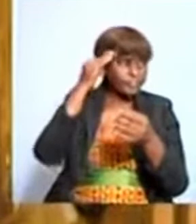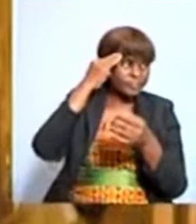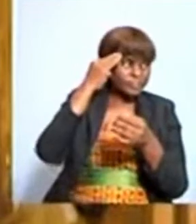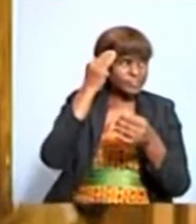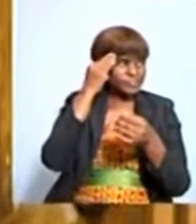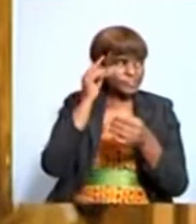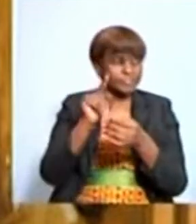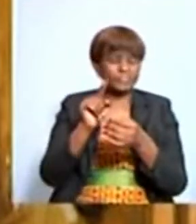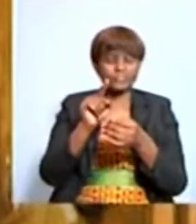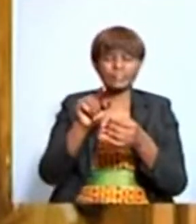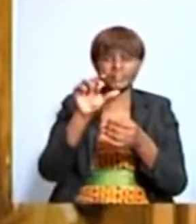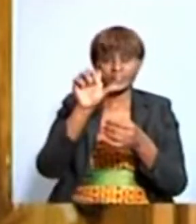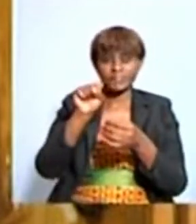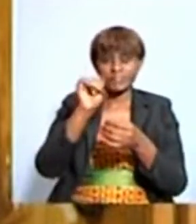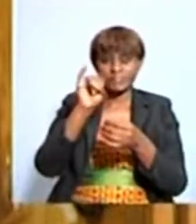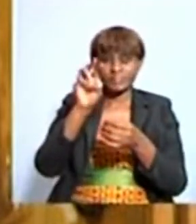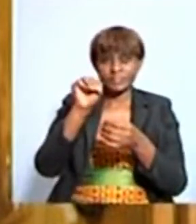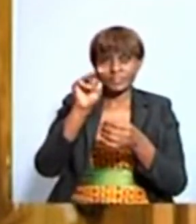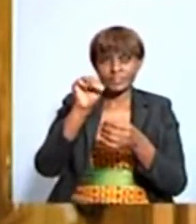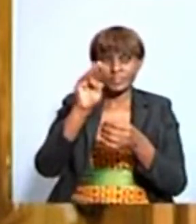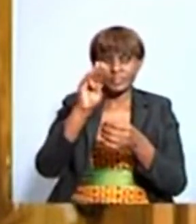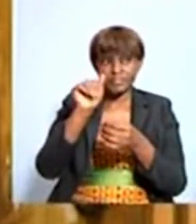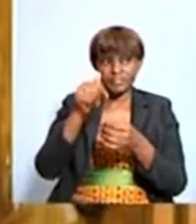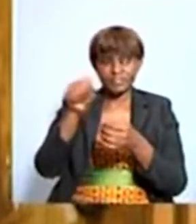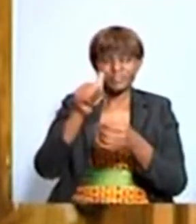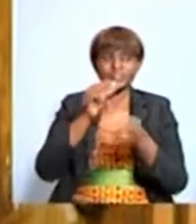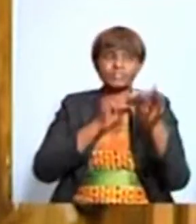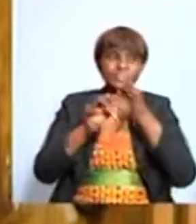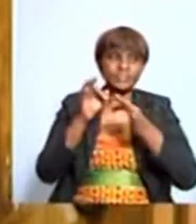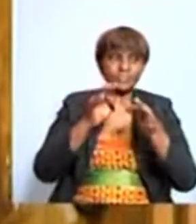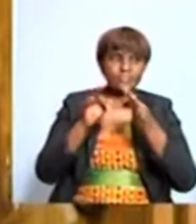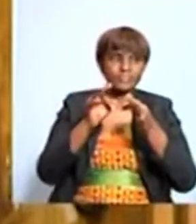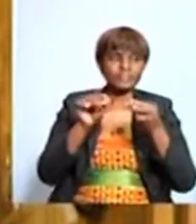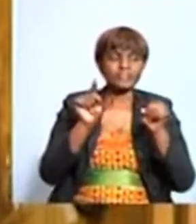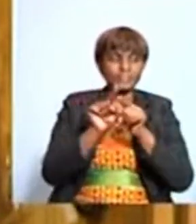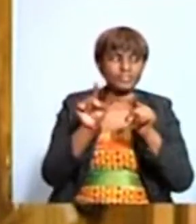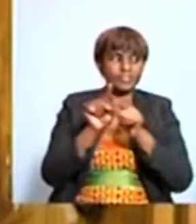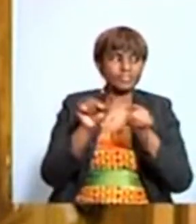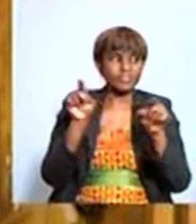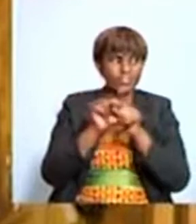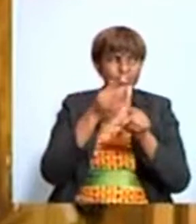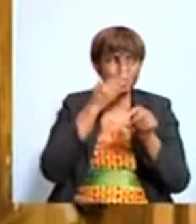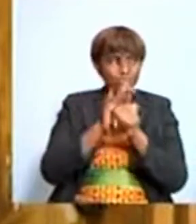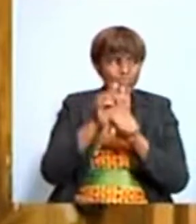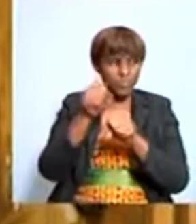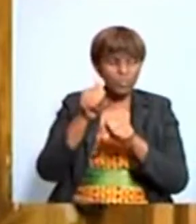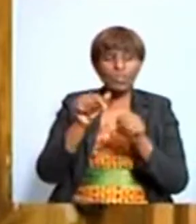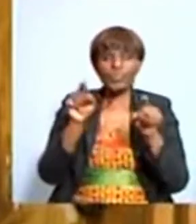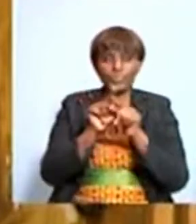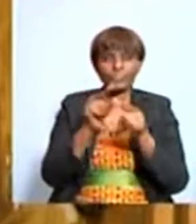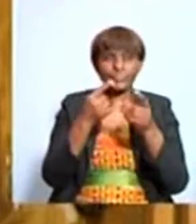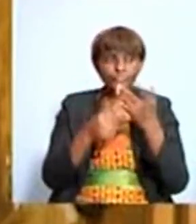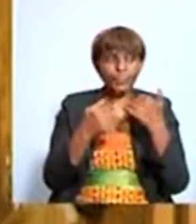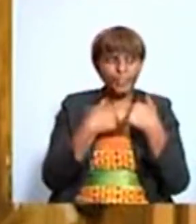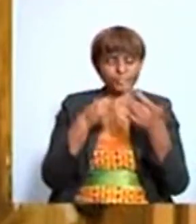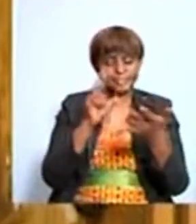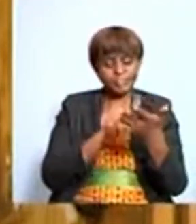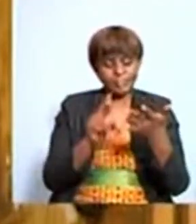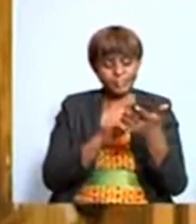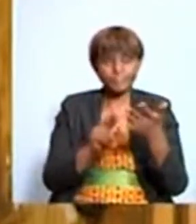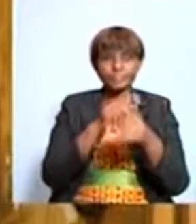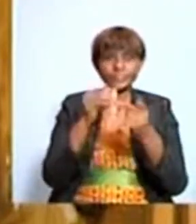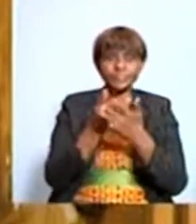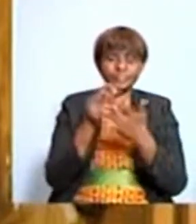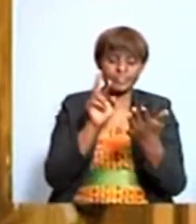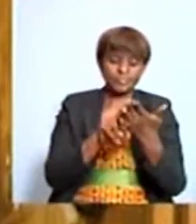whether Mr. El Simumba MP made the statement as alleged, and Madam Speaker also had recourse to the relevant verbatim